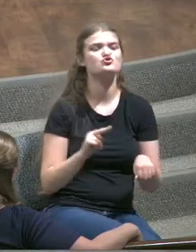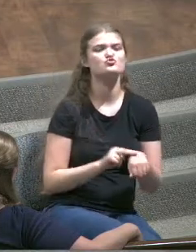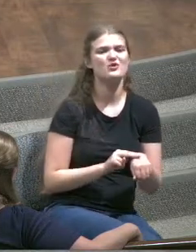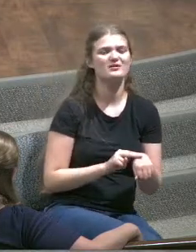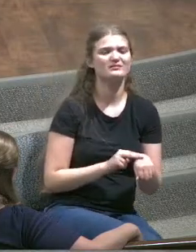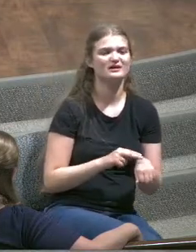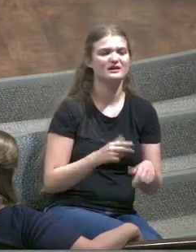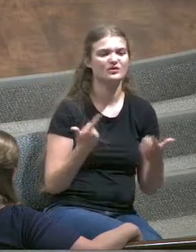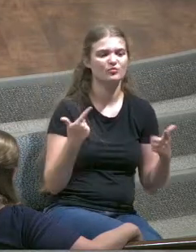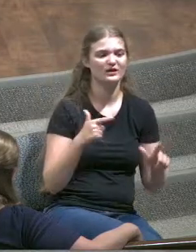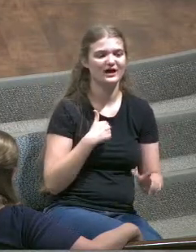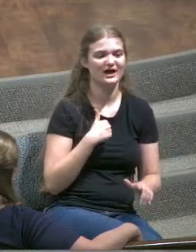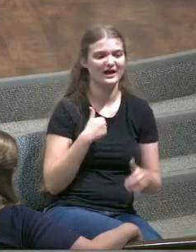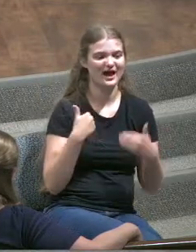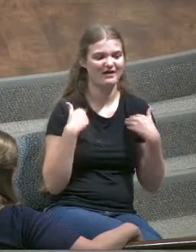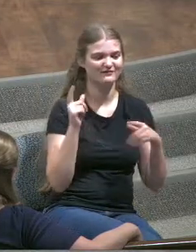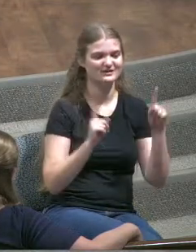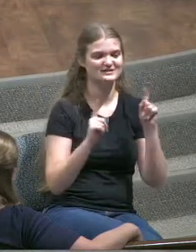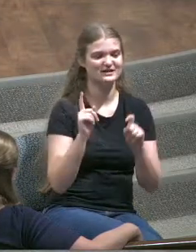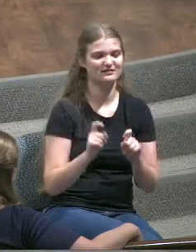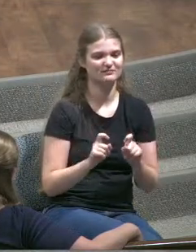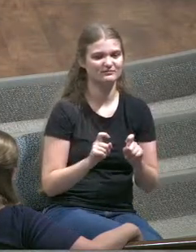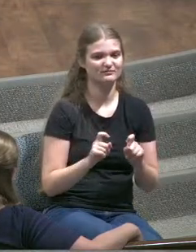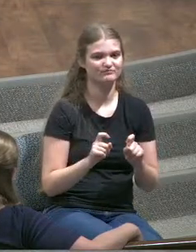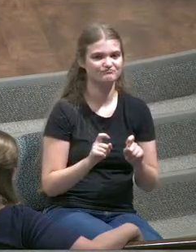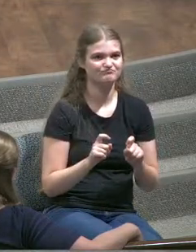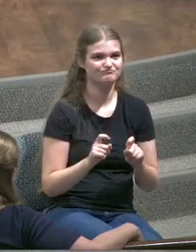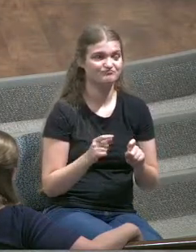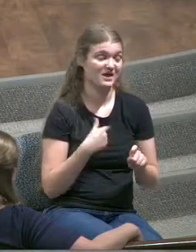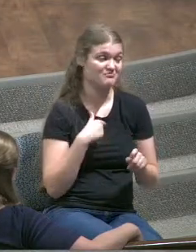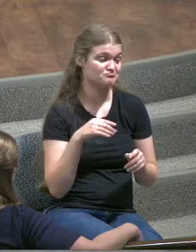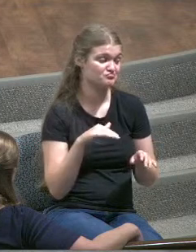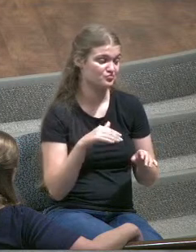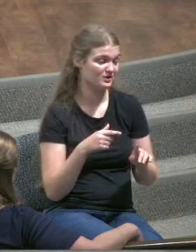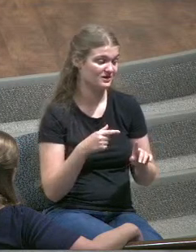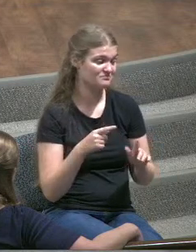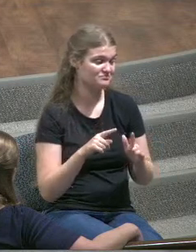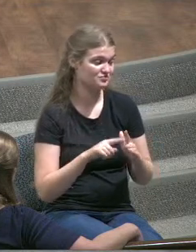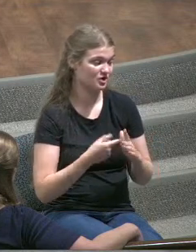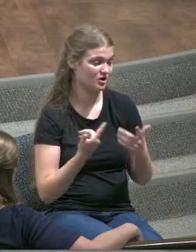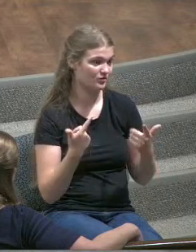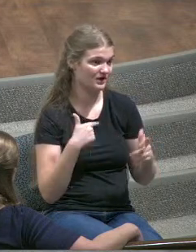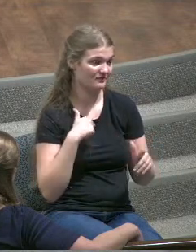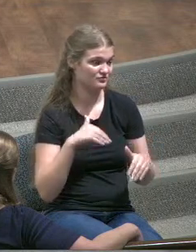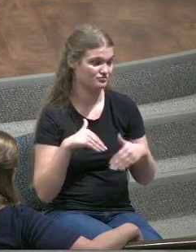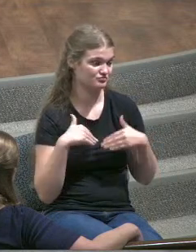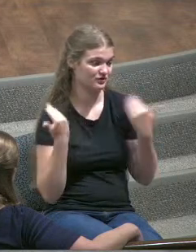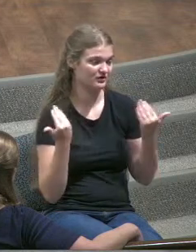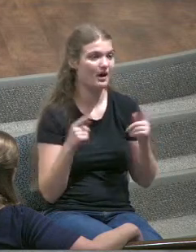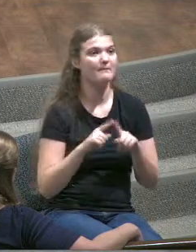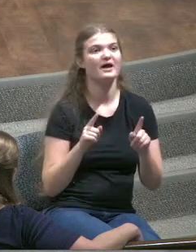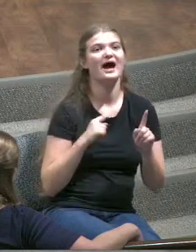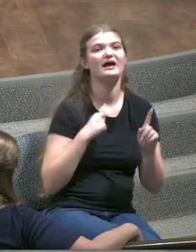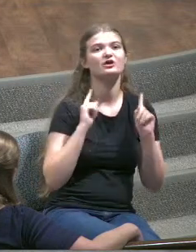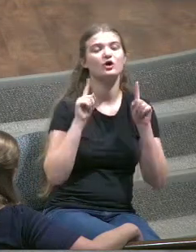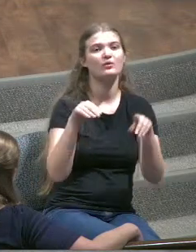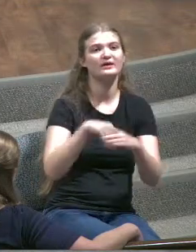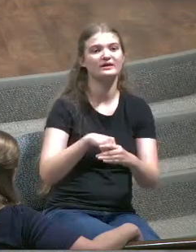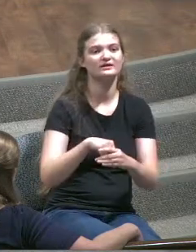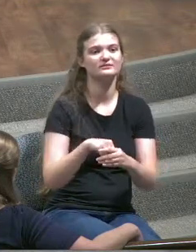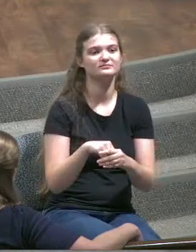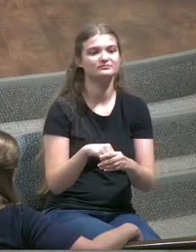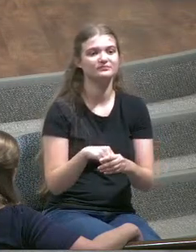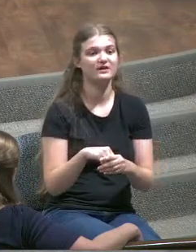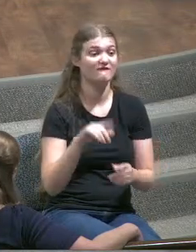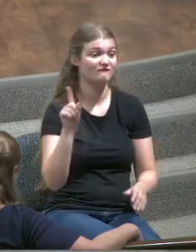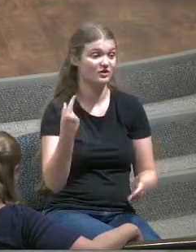annual exam, I'm sure many of you have been through this. I've been doing it since I was tiny. But I go in there, and the first thing